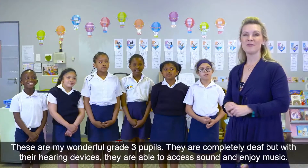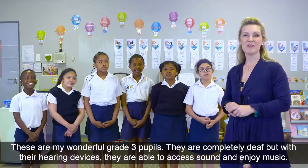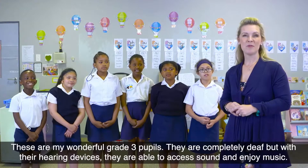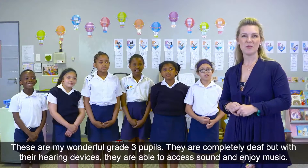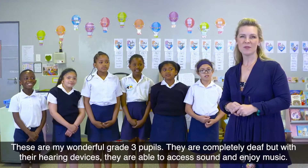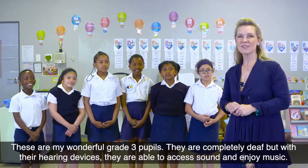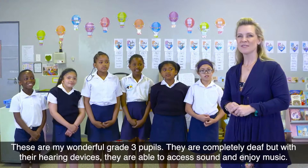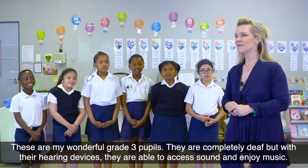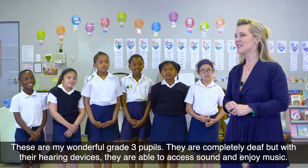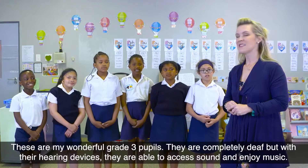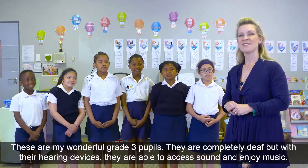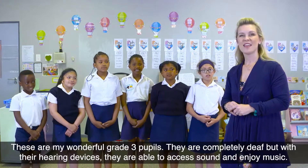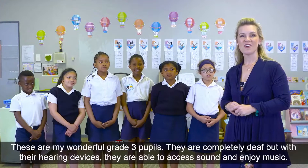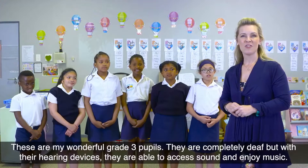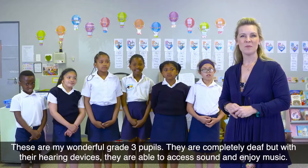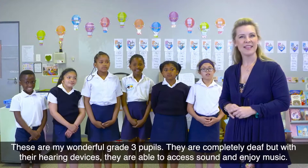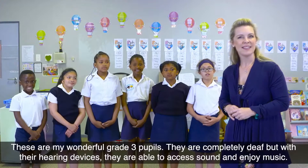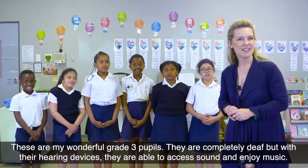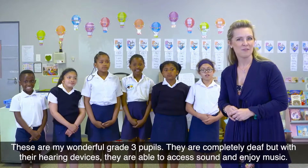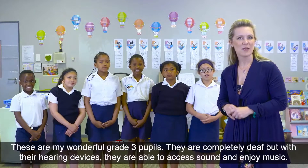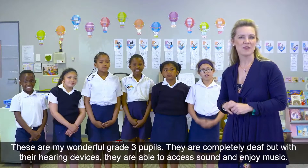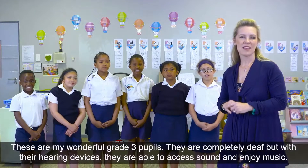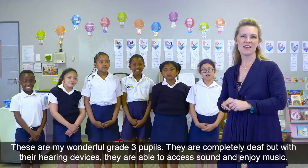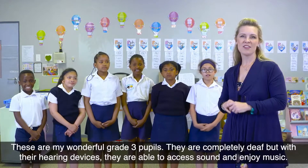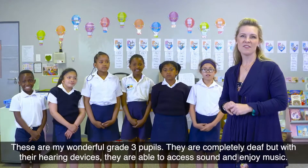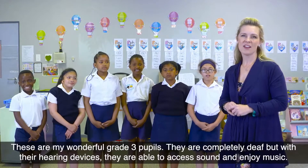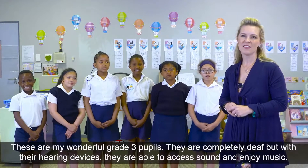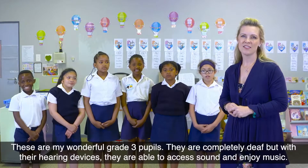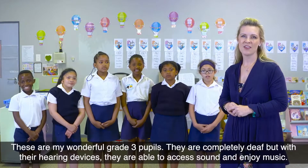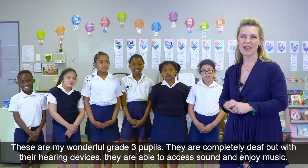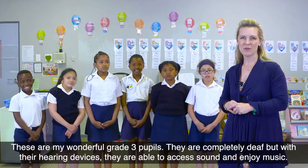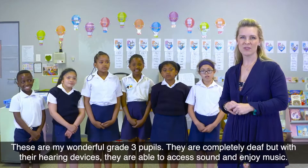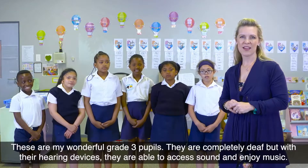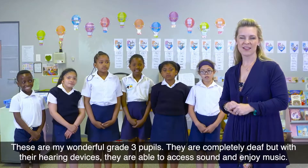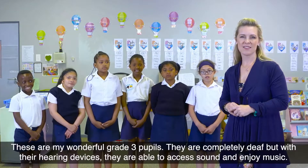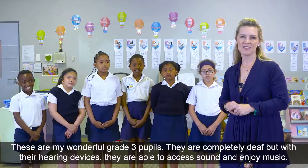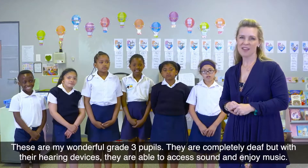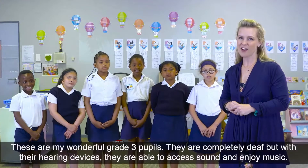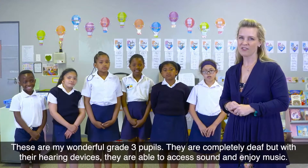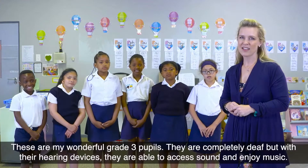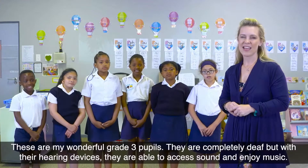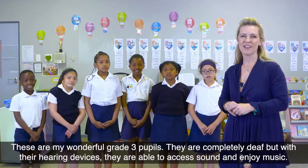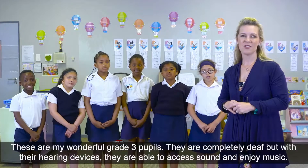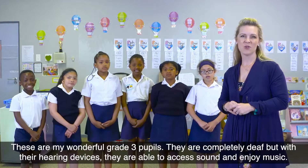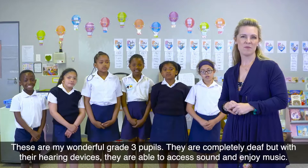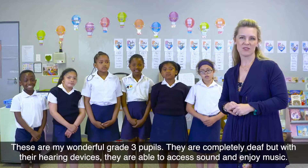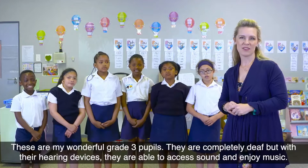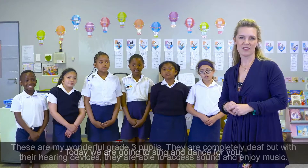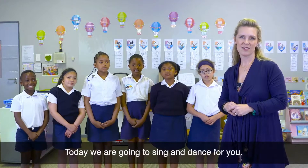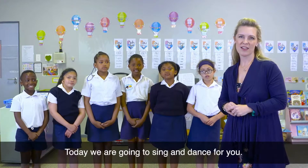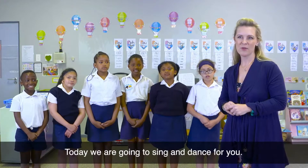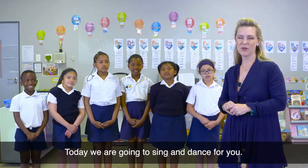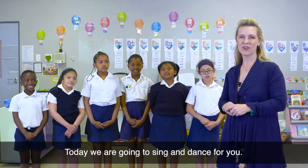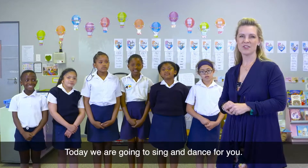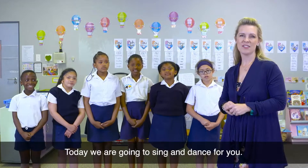wonderful grade 3 pupils. They are completely deaf, but with their hearing devices they are able to access sound and enjoy